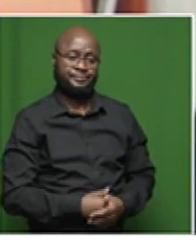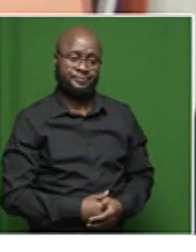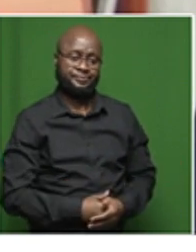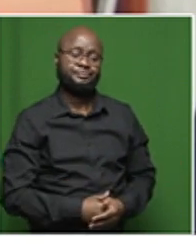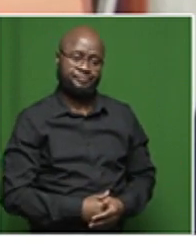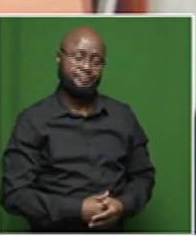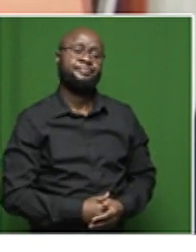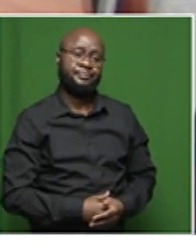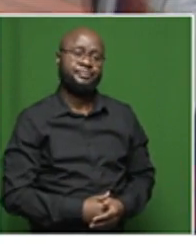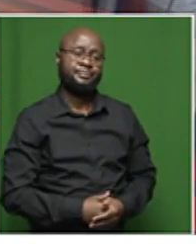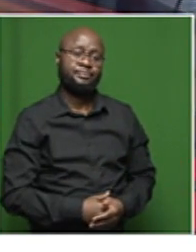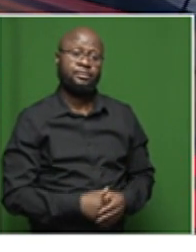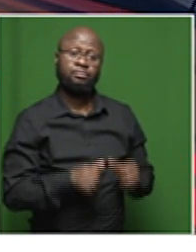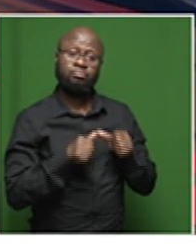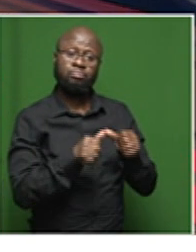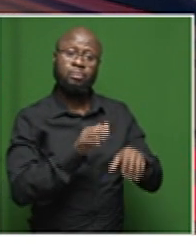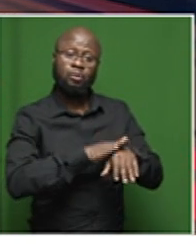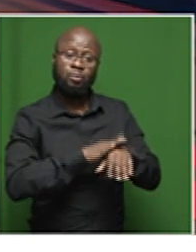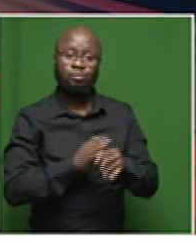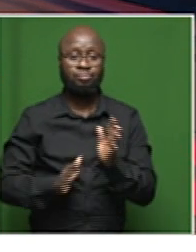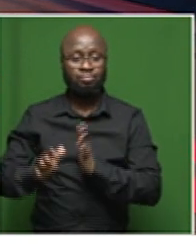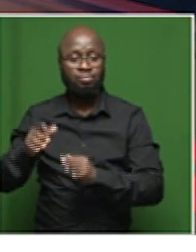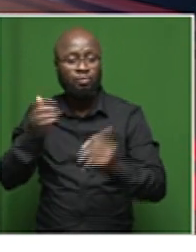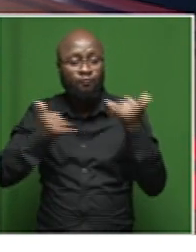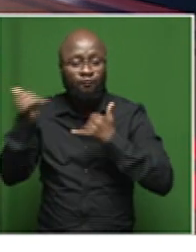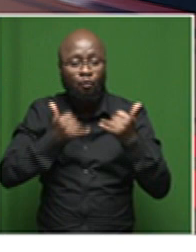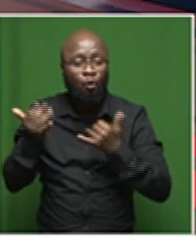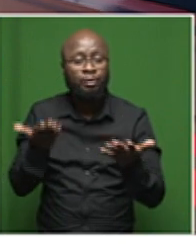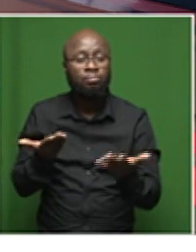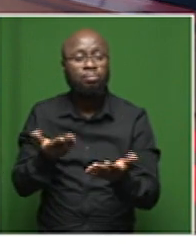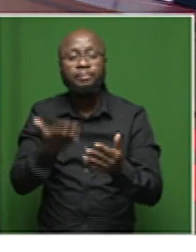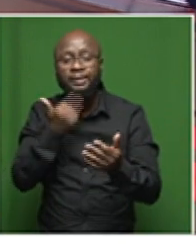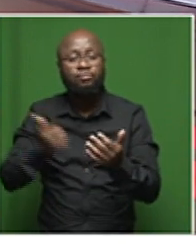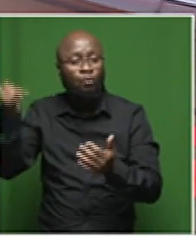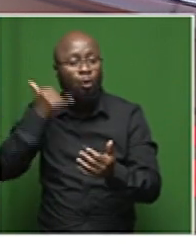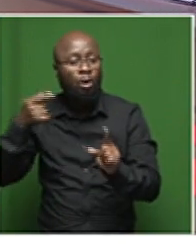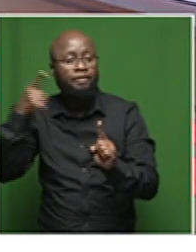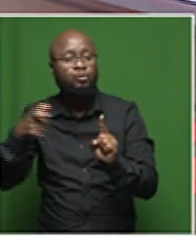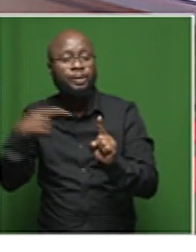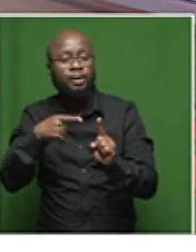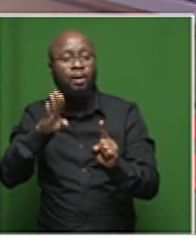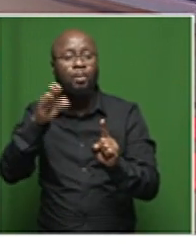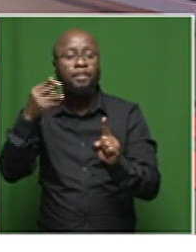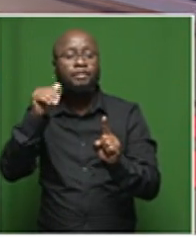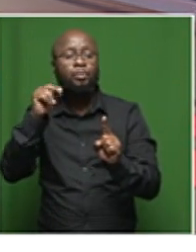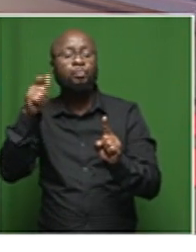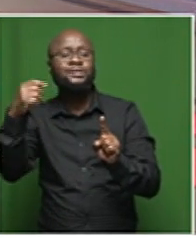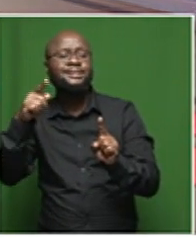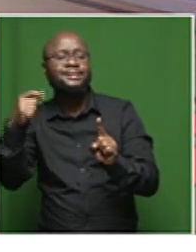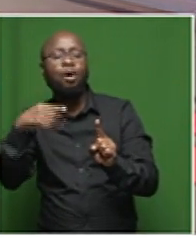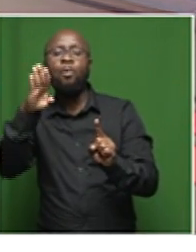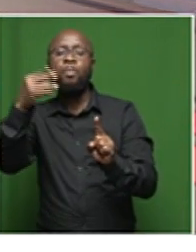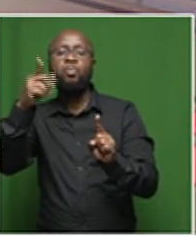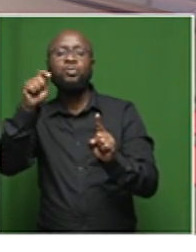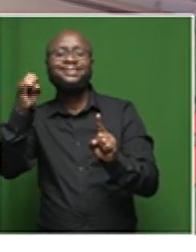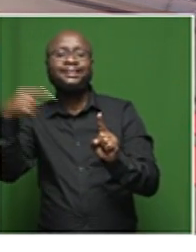Mm-hmm. We continue to take calls, and we've got Buti. Buti, good day. Thanks for your call. Bonge, Baba. Ngibuze, man.